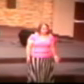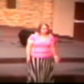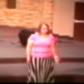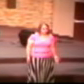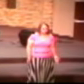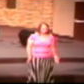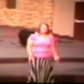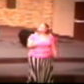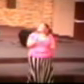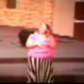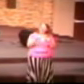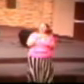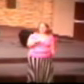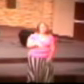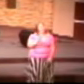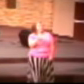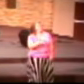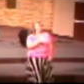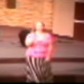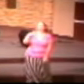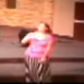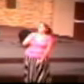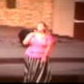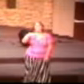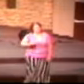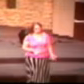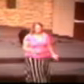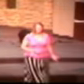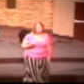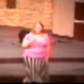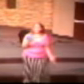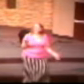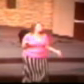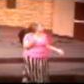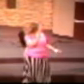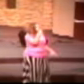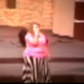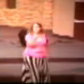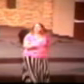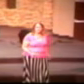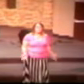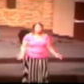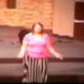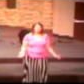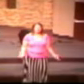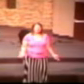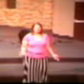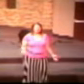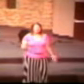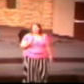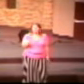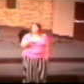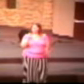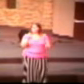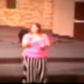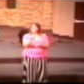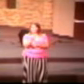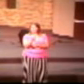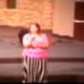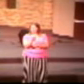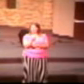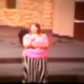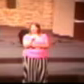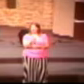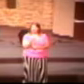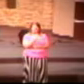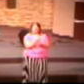I mean, you can't say anything. Whoop, whoop, whoop. And I'm thinking, what is all this whooping about? I've never been to Aggieland. I'm from